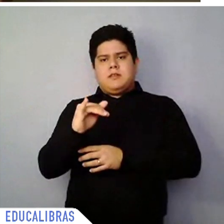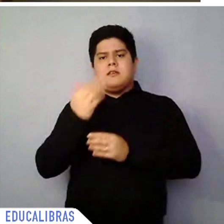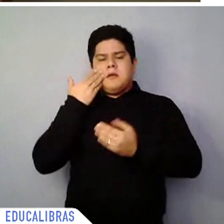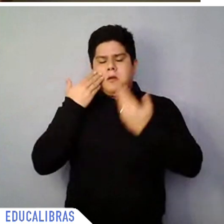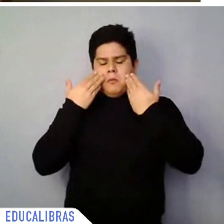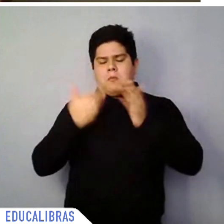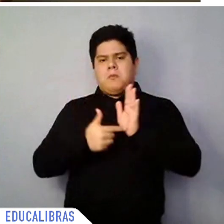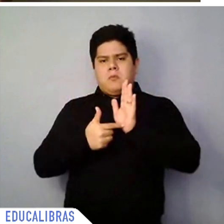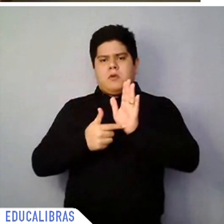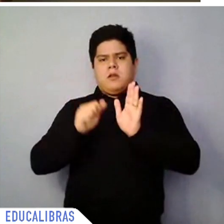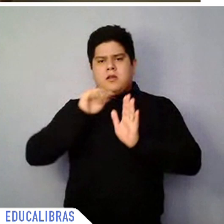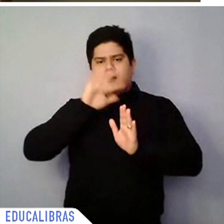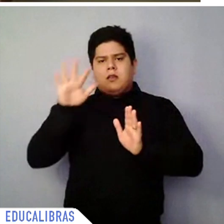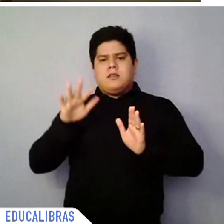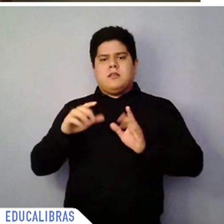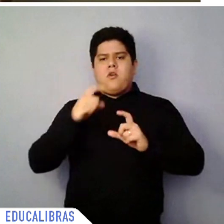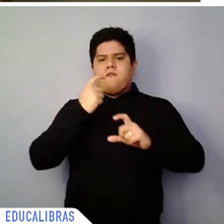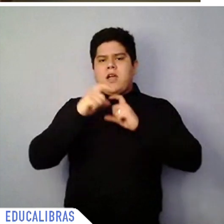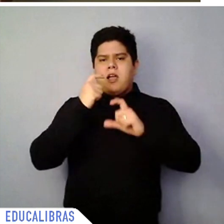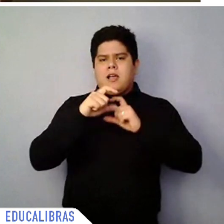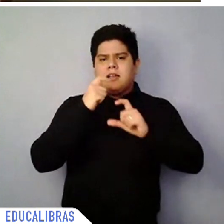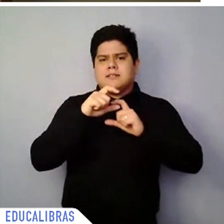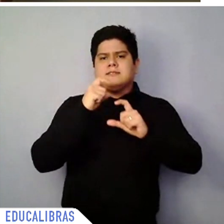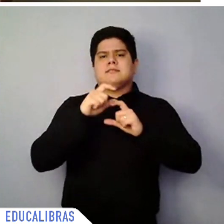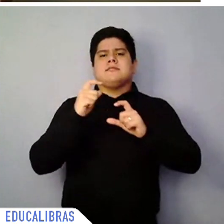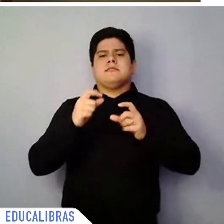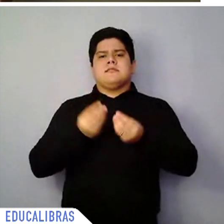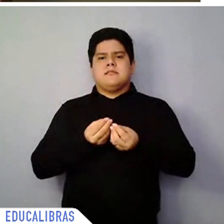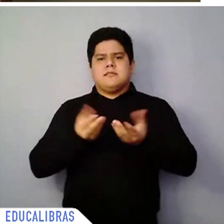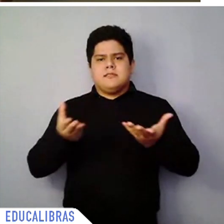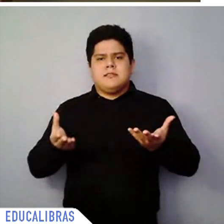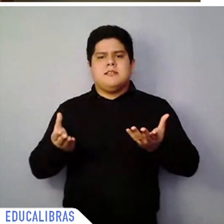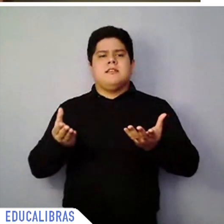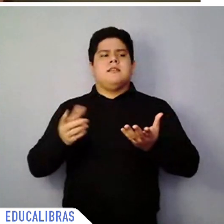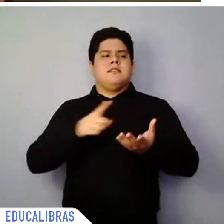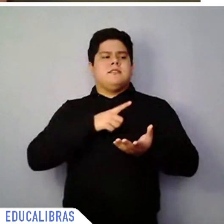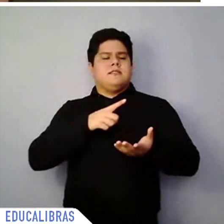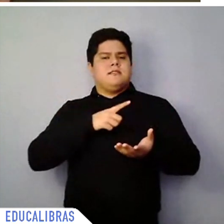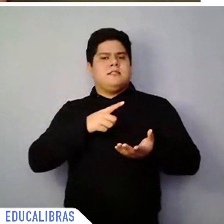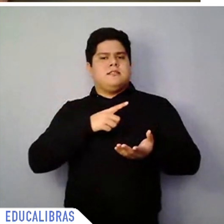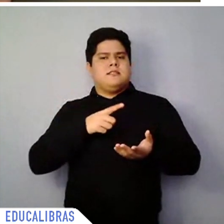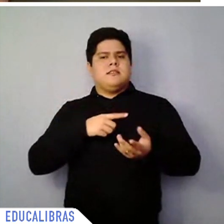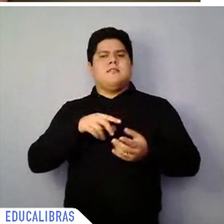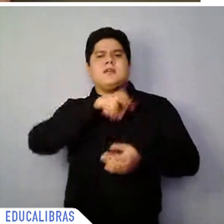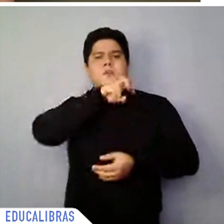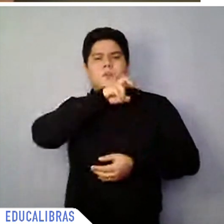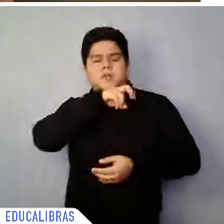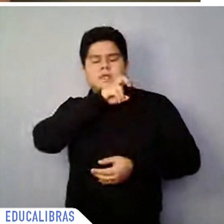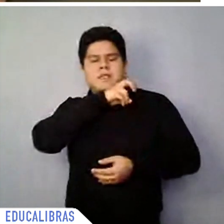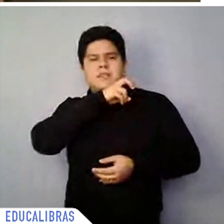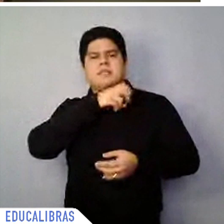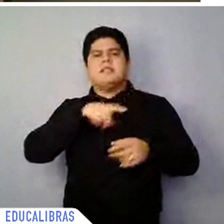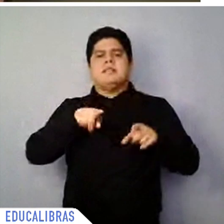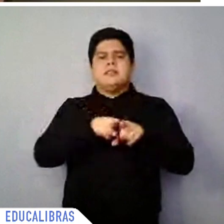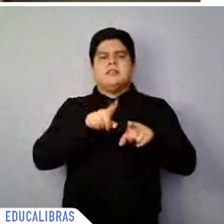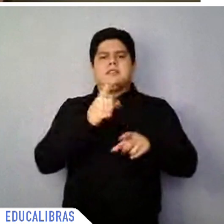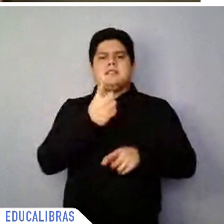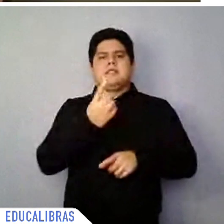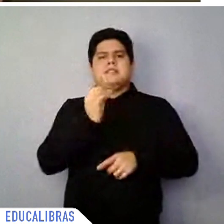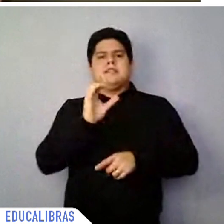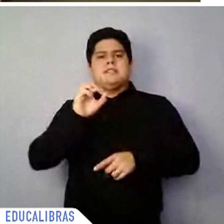700 million doses from Pfizer, from